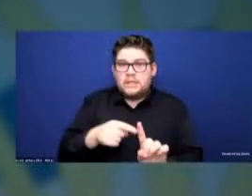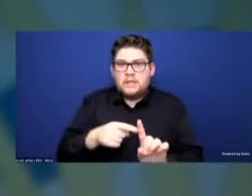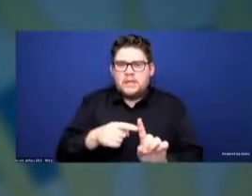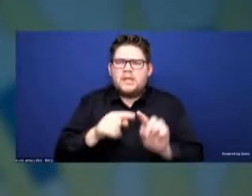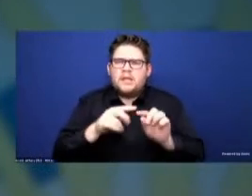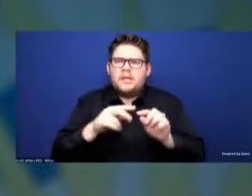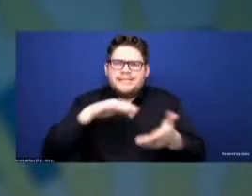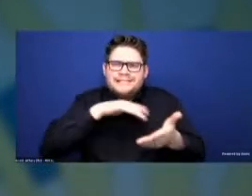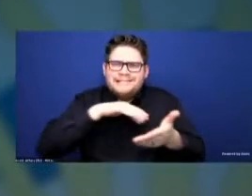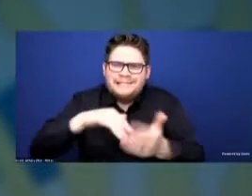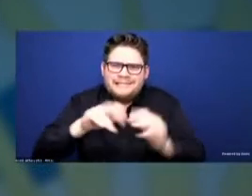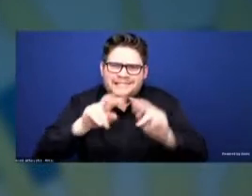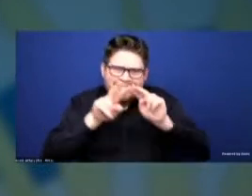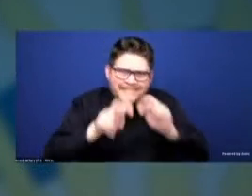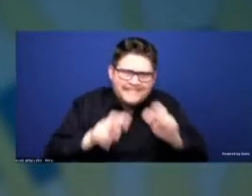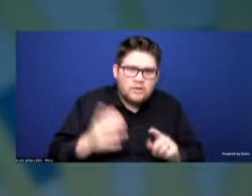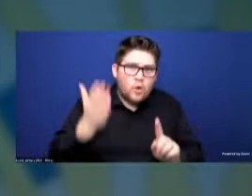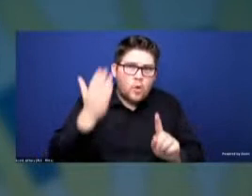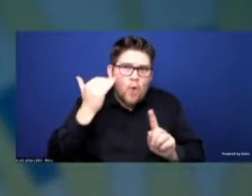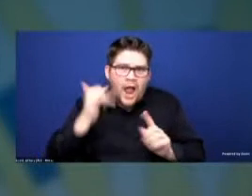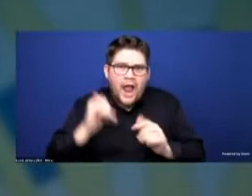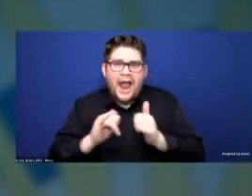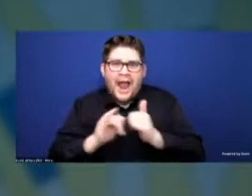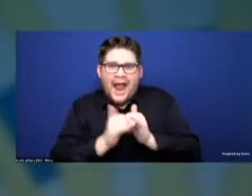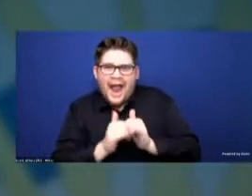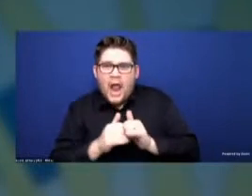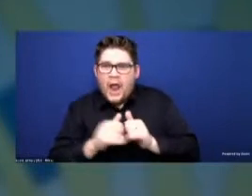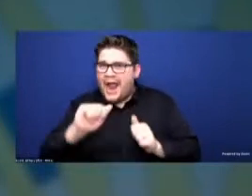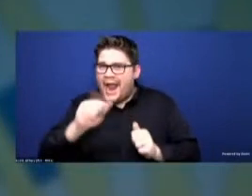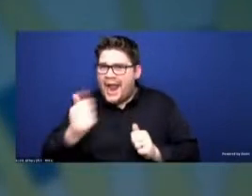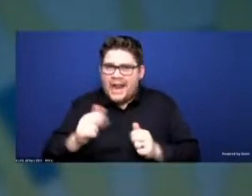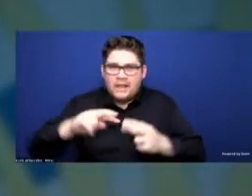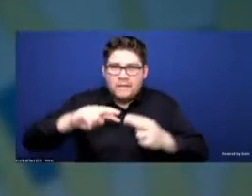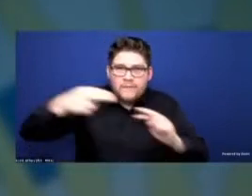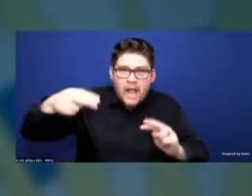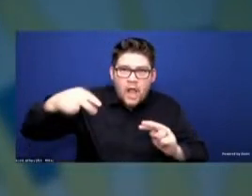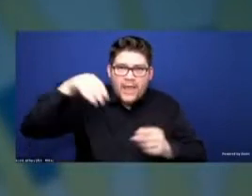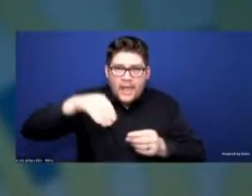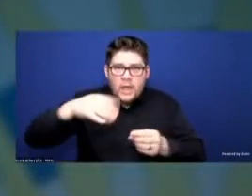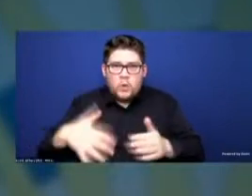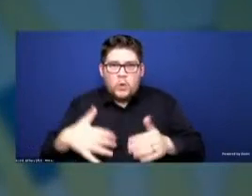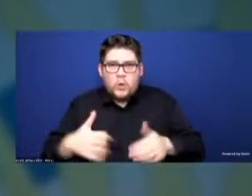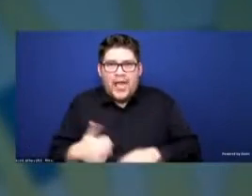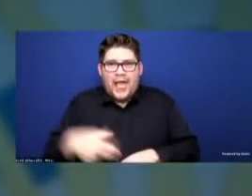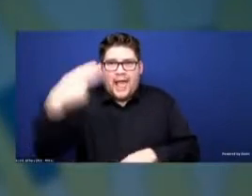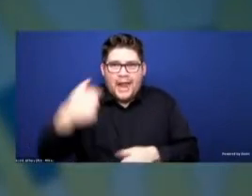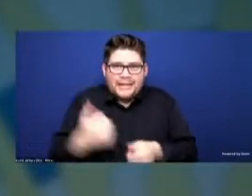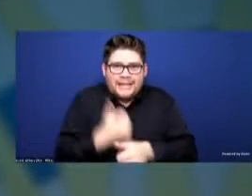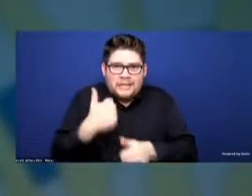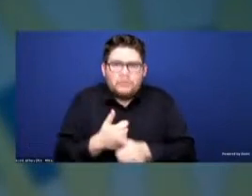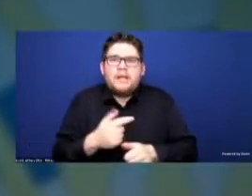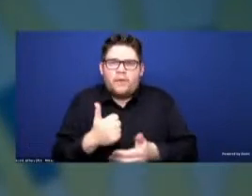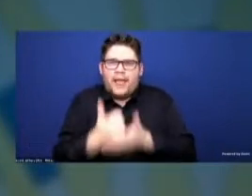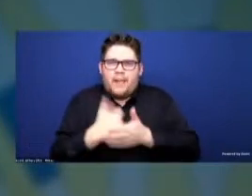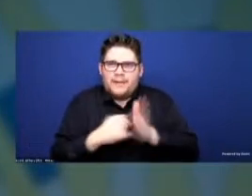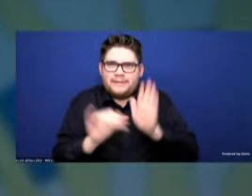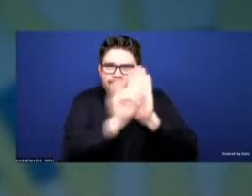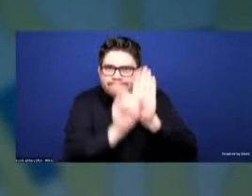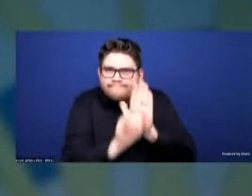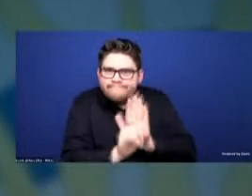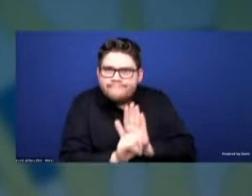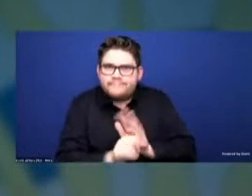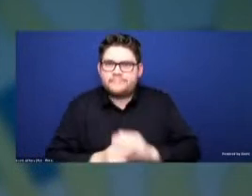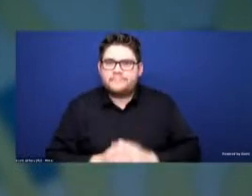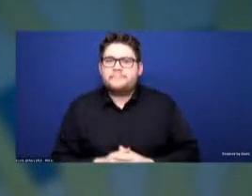for identifying and understanding what's happening with the changing viruses that are causing infection in British Columbia